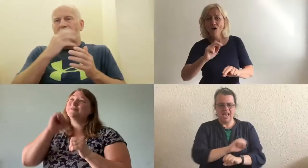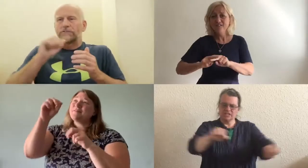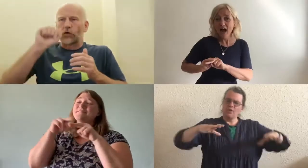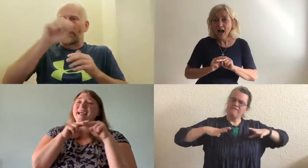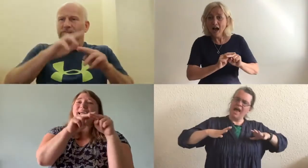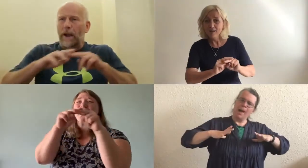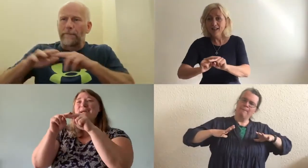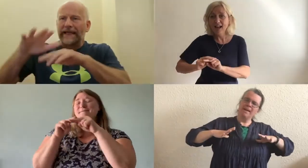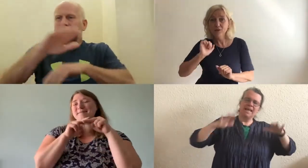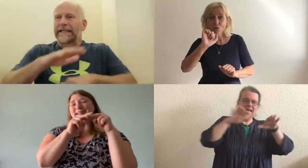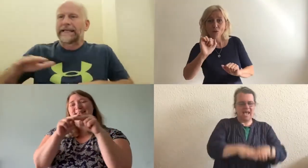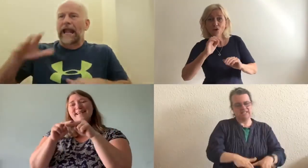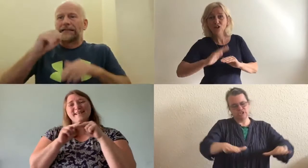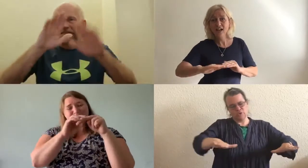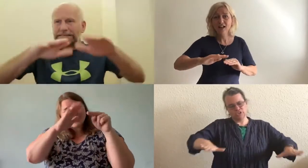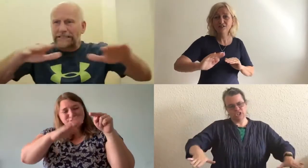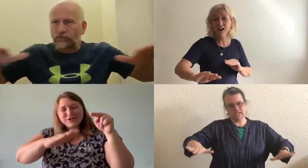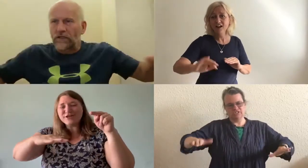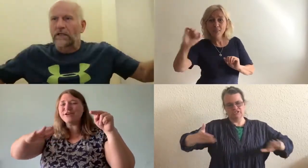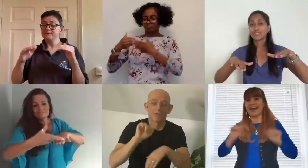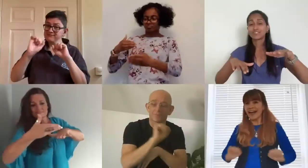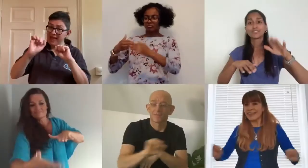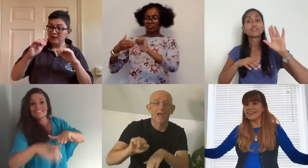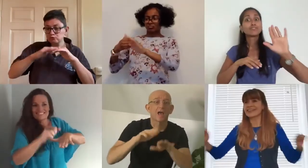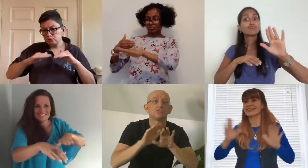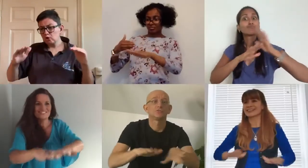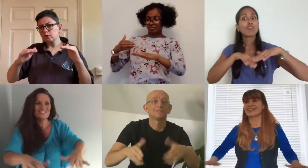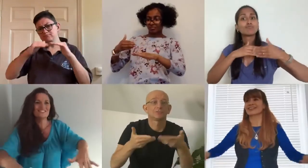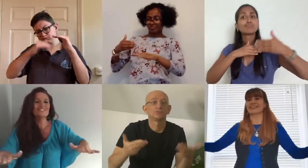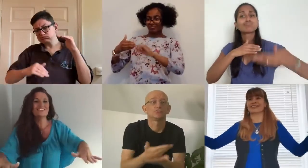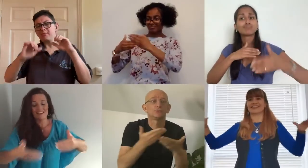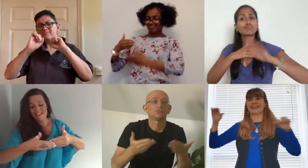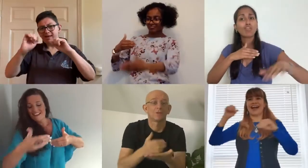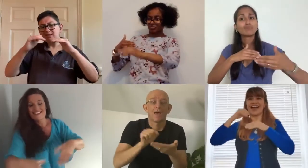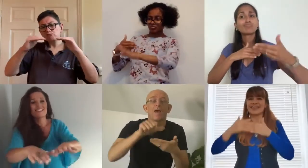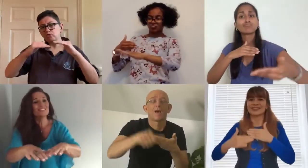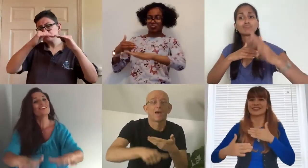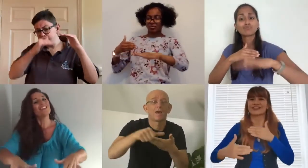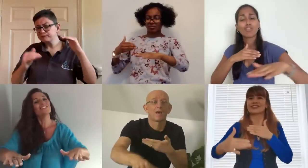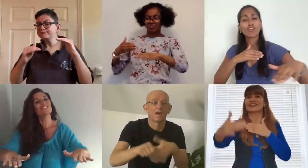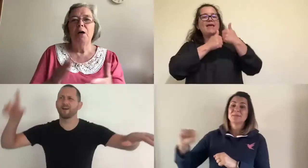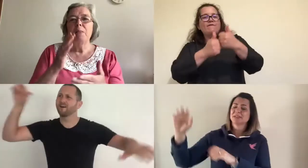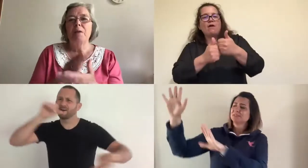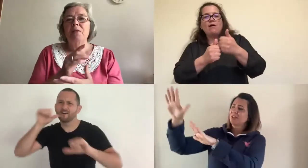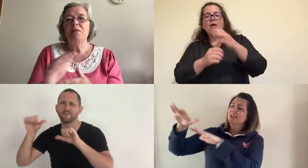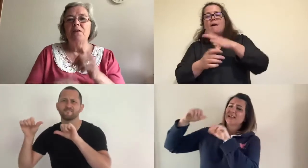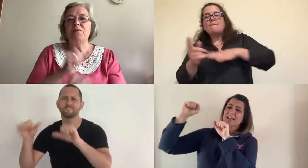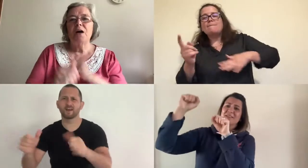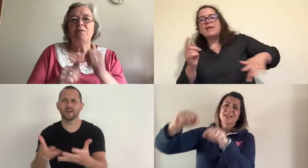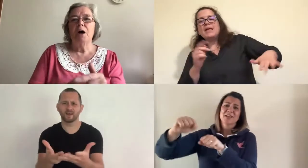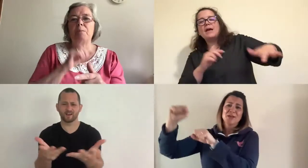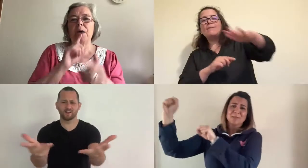generations, and your family, and your children, and their children, and their children. May